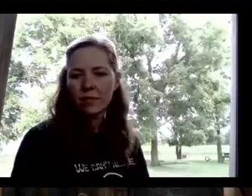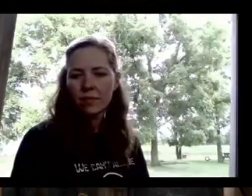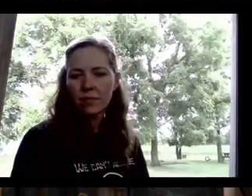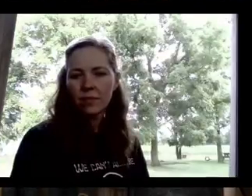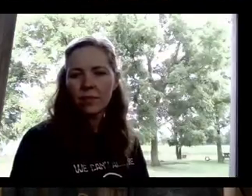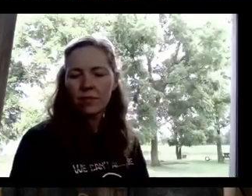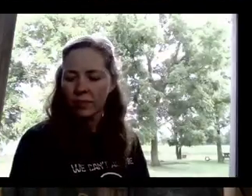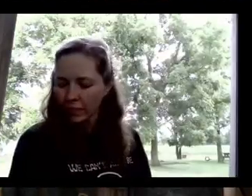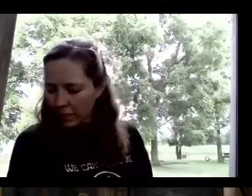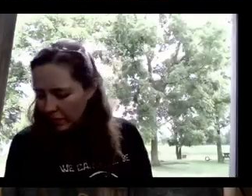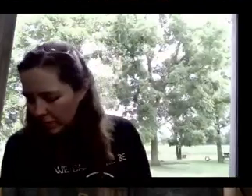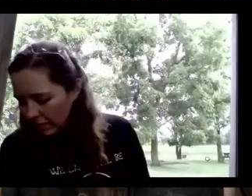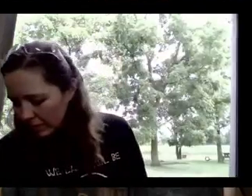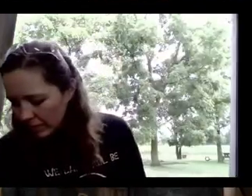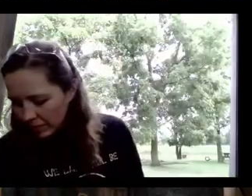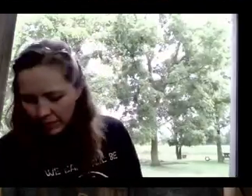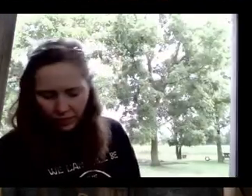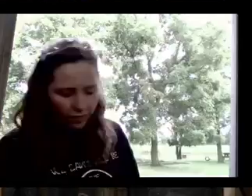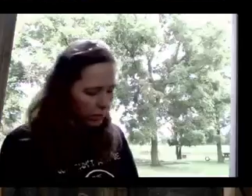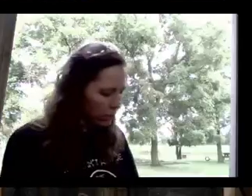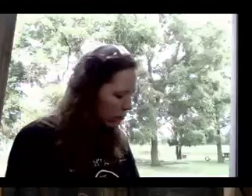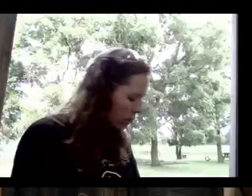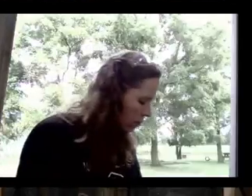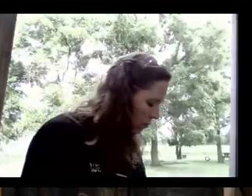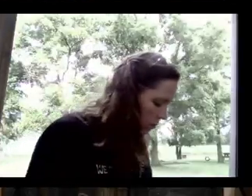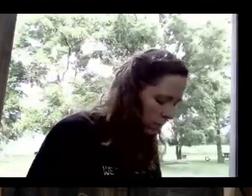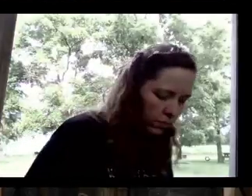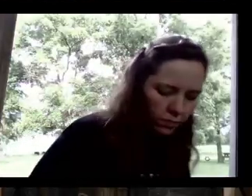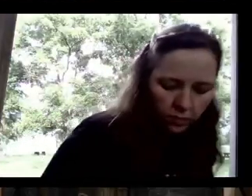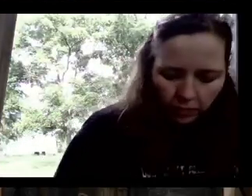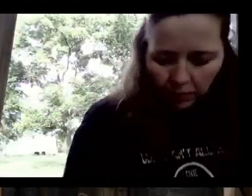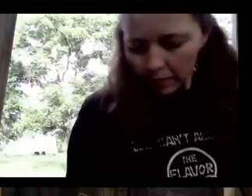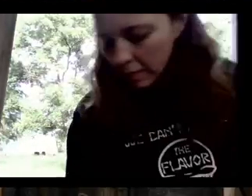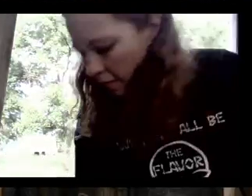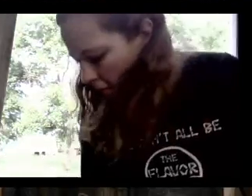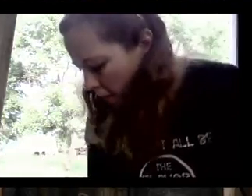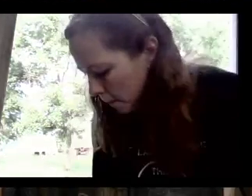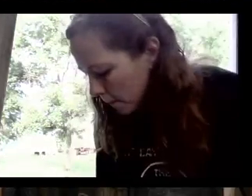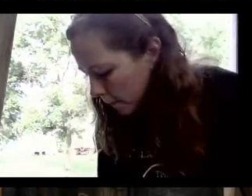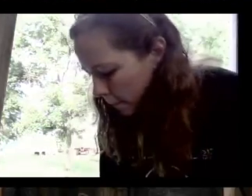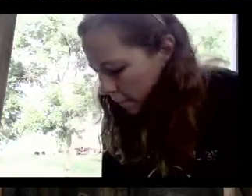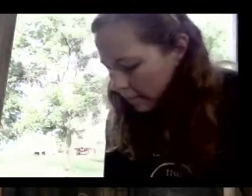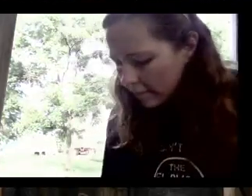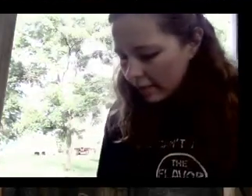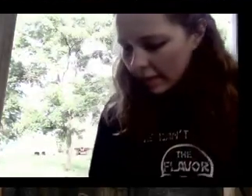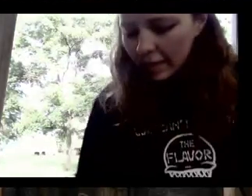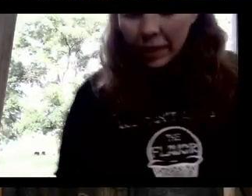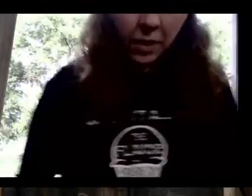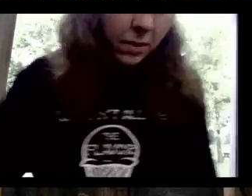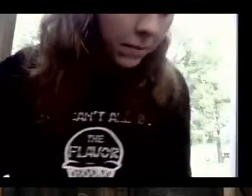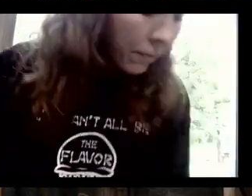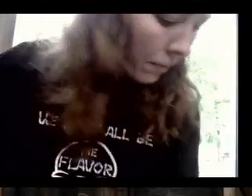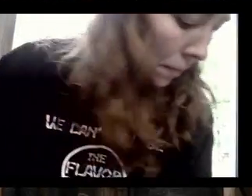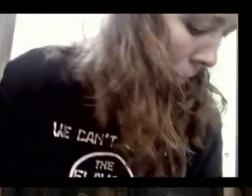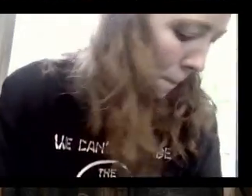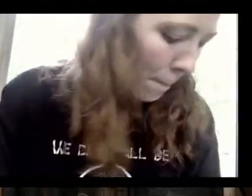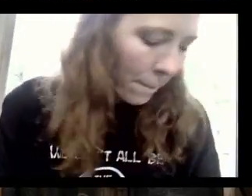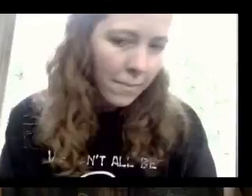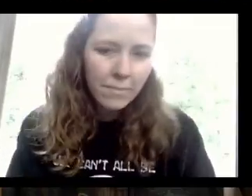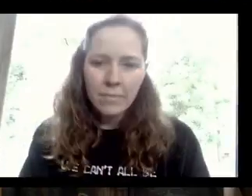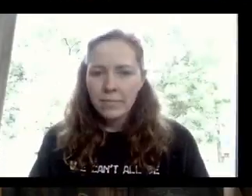what I'm going to be doing with this hammer. So again, there's extra elements here that aren't going to be a traditional type